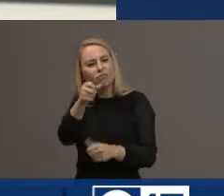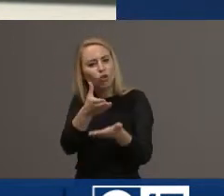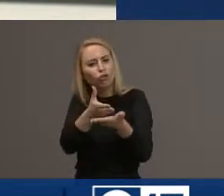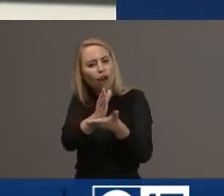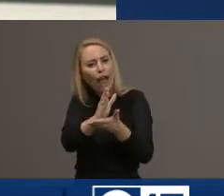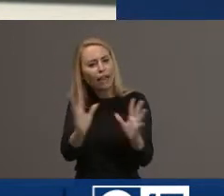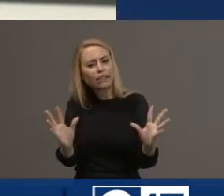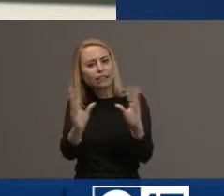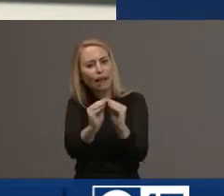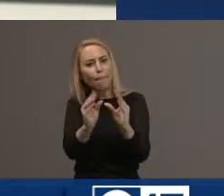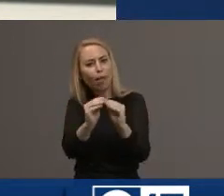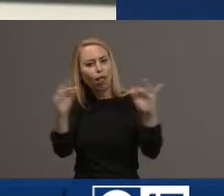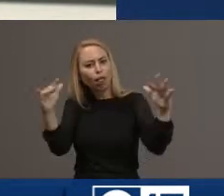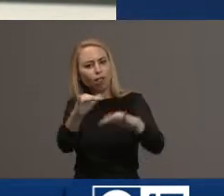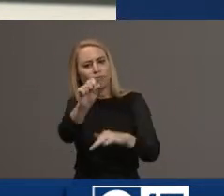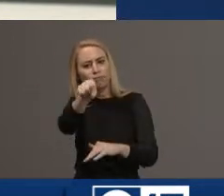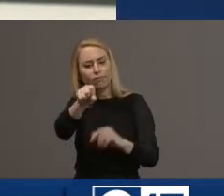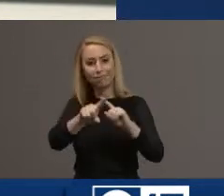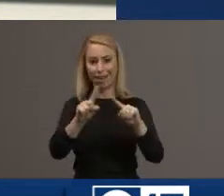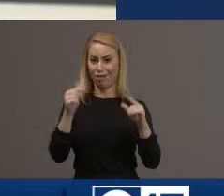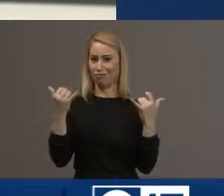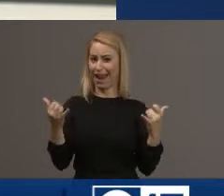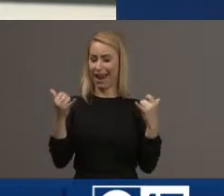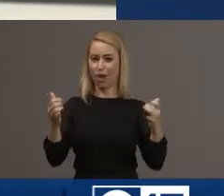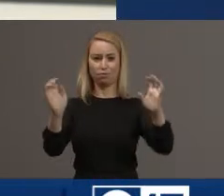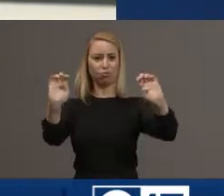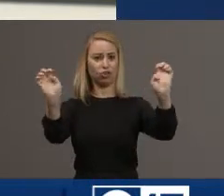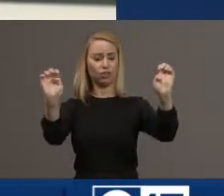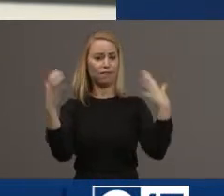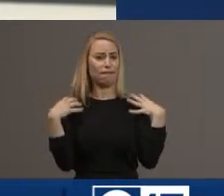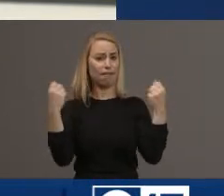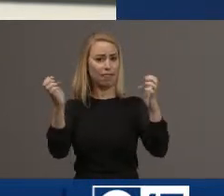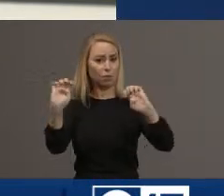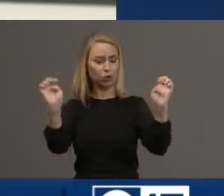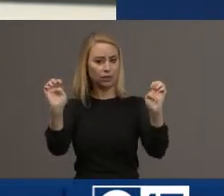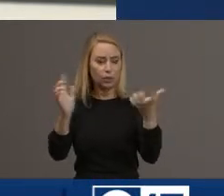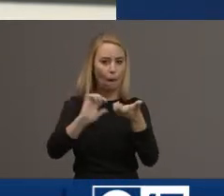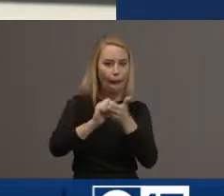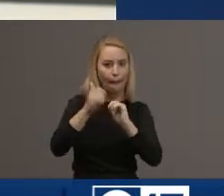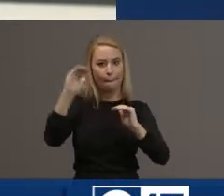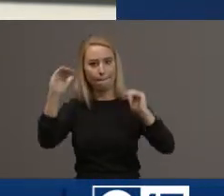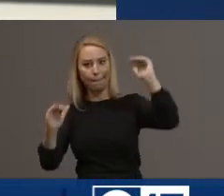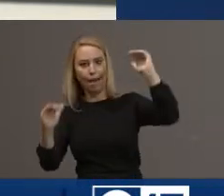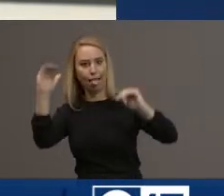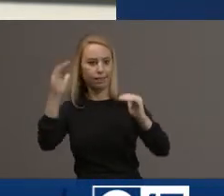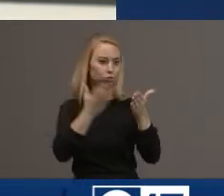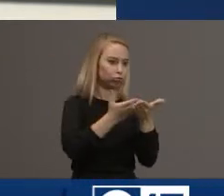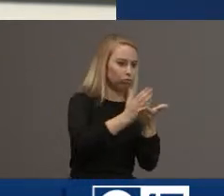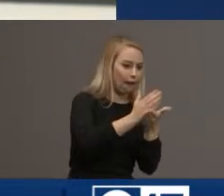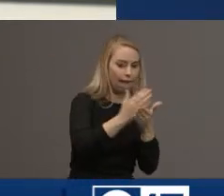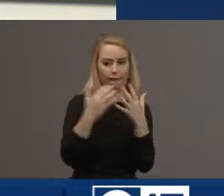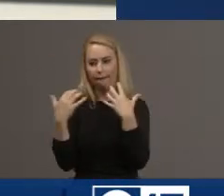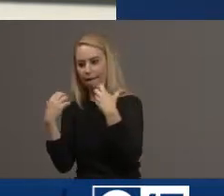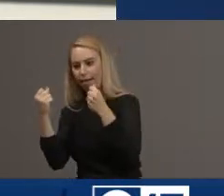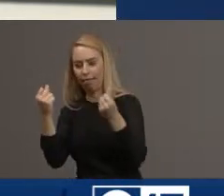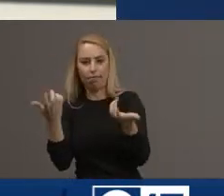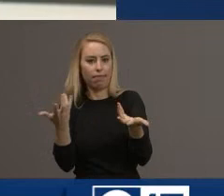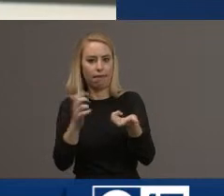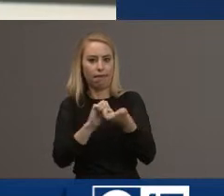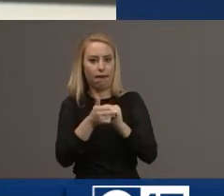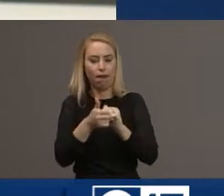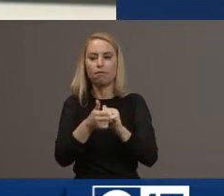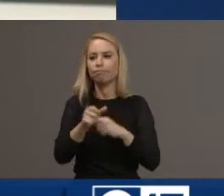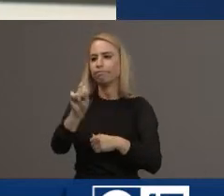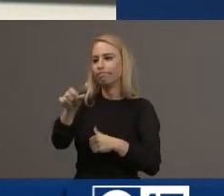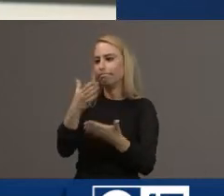crisis. How can you, as governor, try to strike a balance between the two? Thank you, Peter. I think that is the right way to